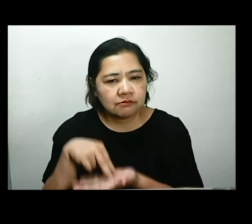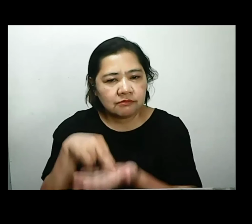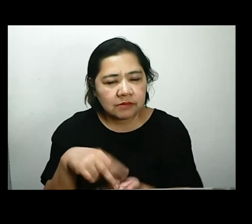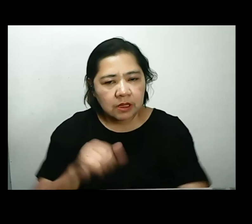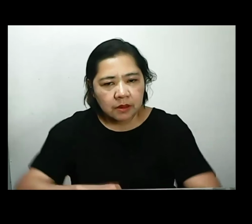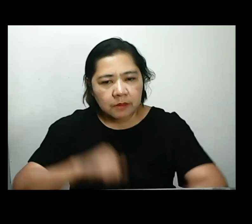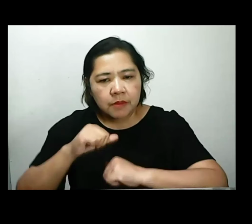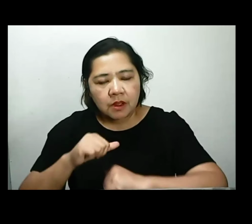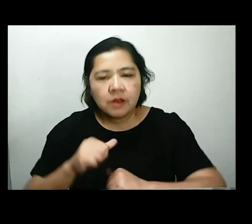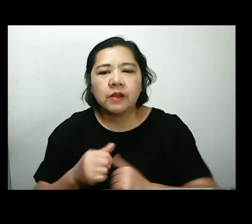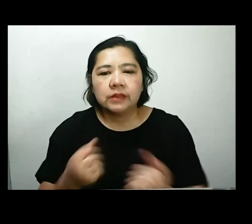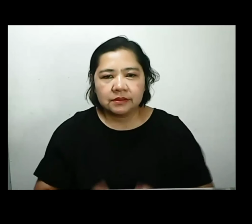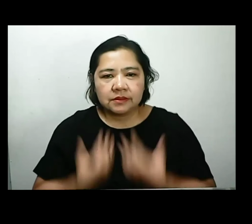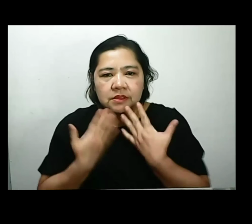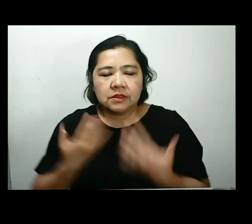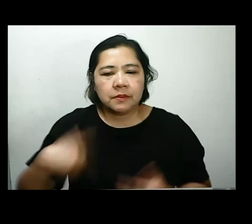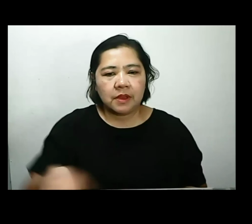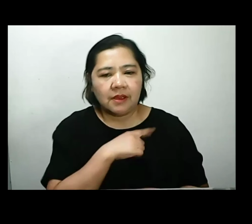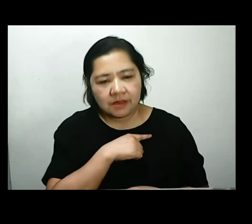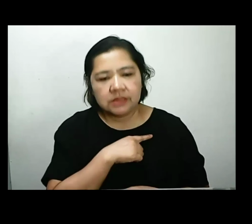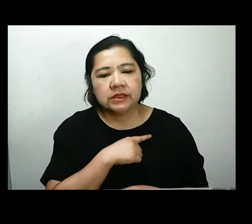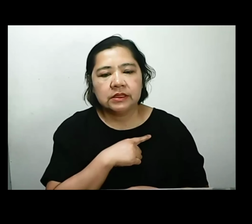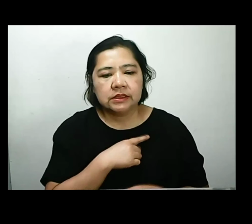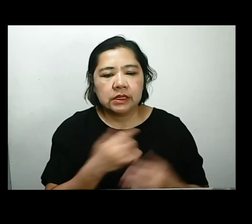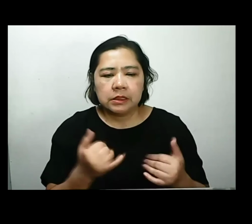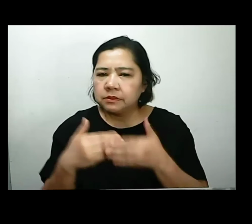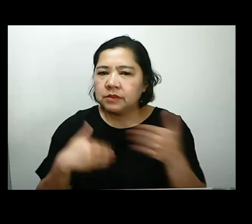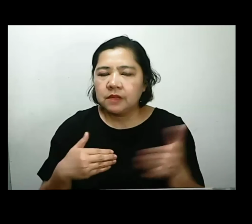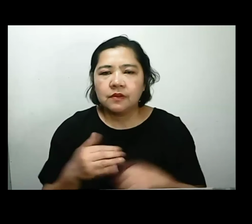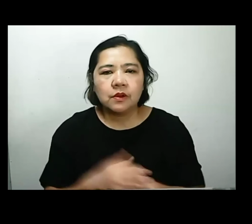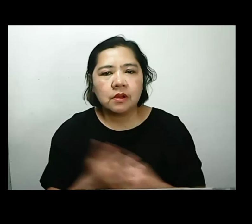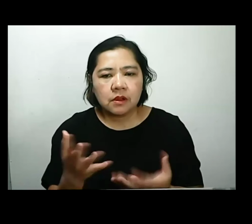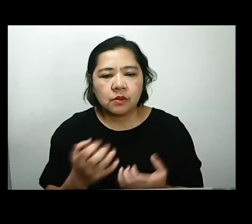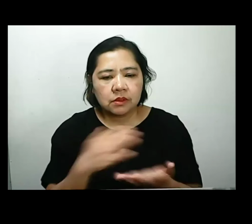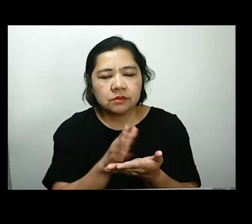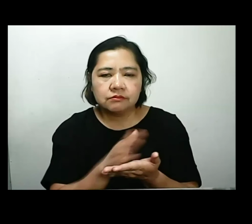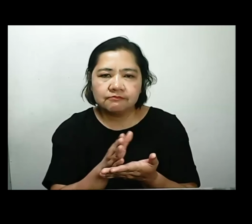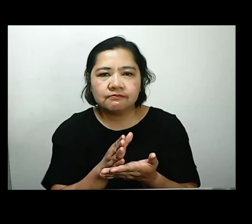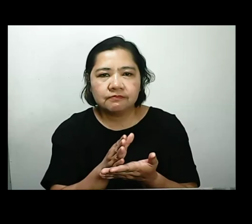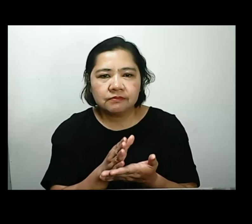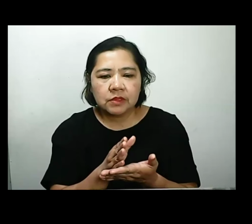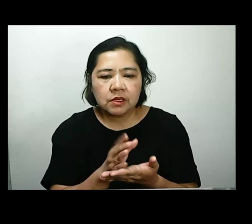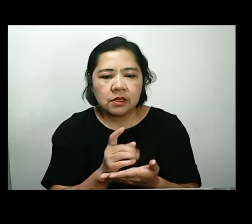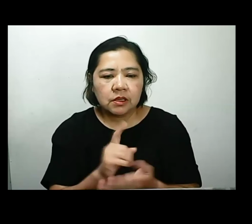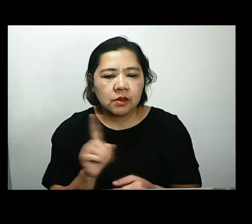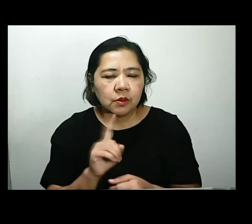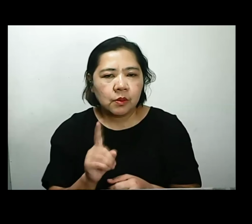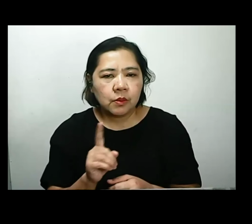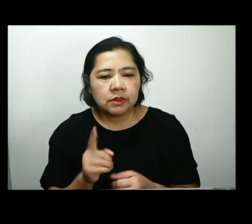inspire us. But before I go into that, I'd like to share with you what I think underscores all